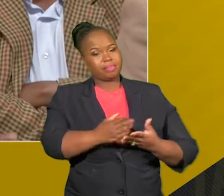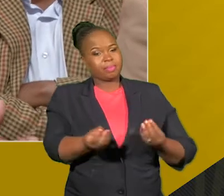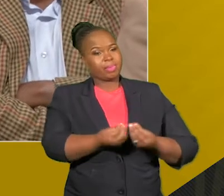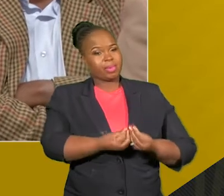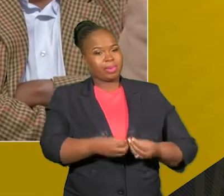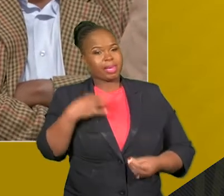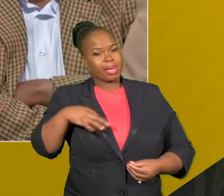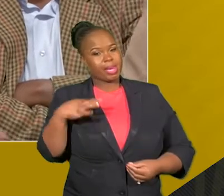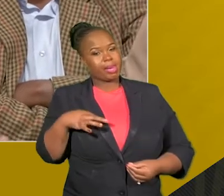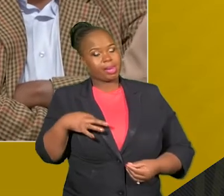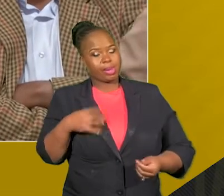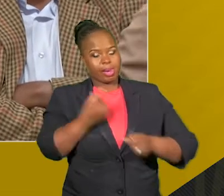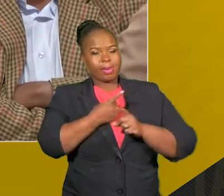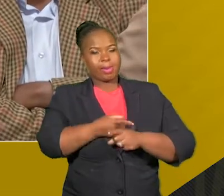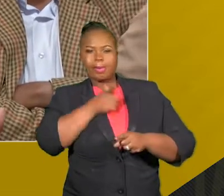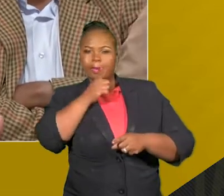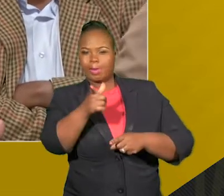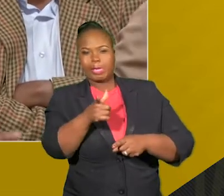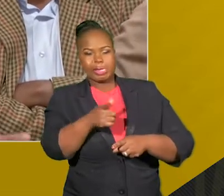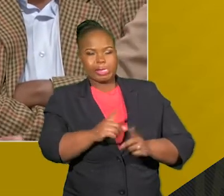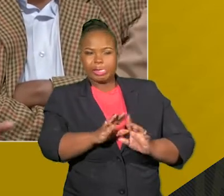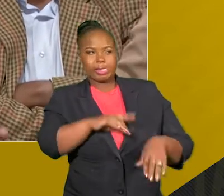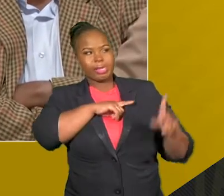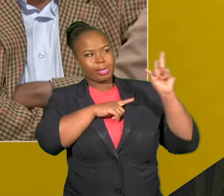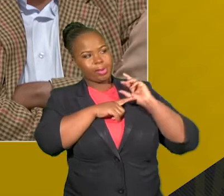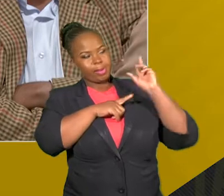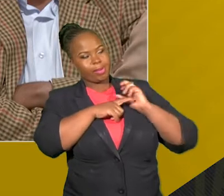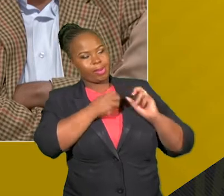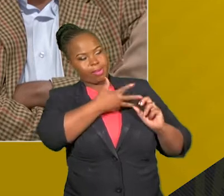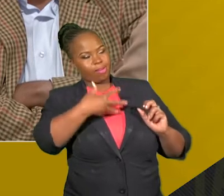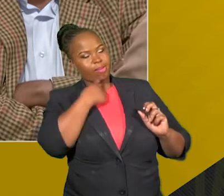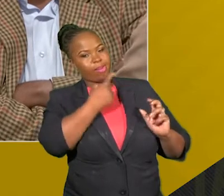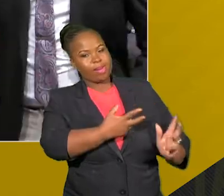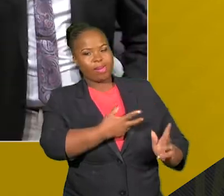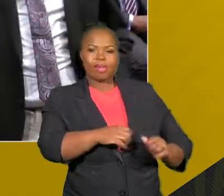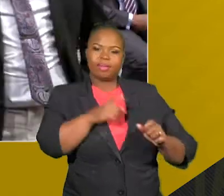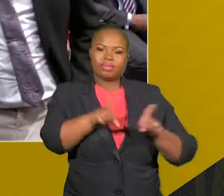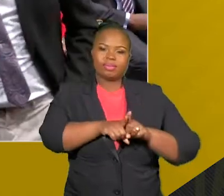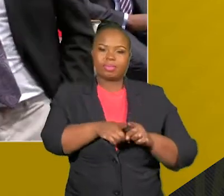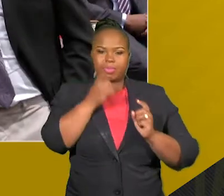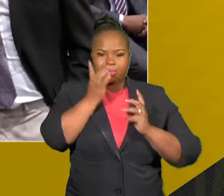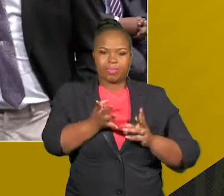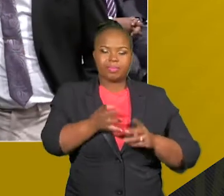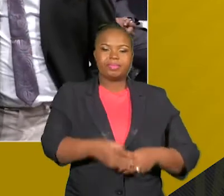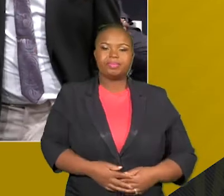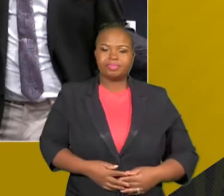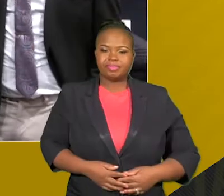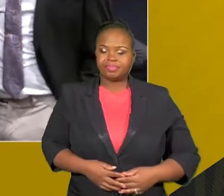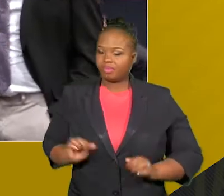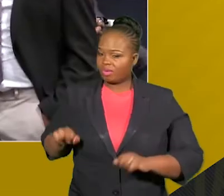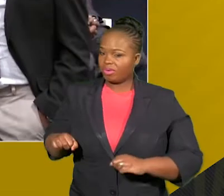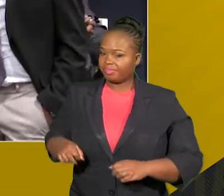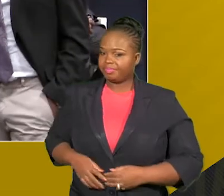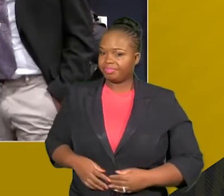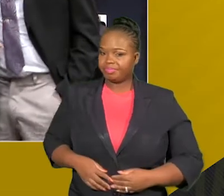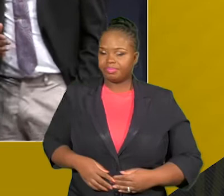girls are saying to their partners, it's not them, it's somebody behind them. Okay, if angaz no me have banana no bawo chowi. Quick